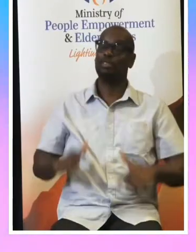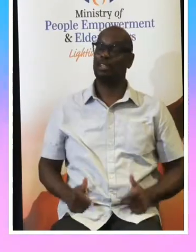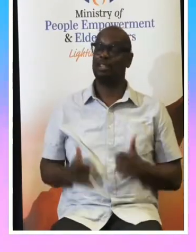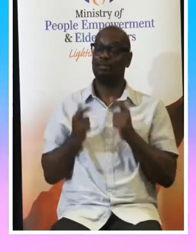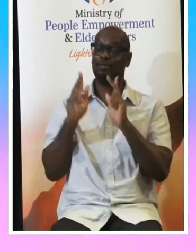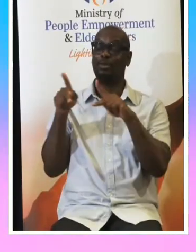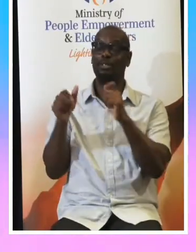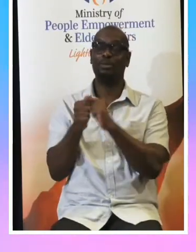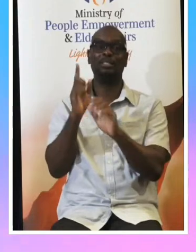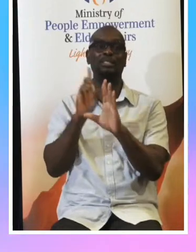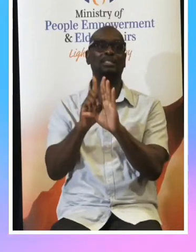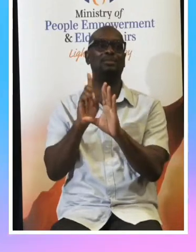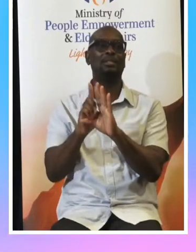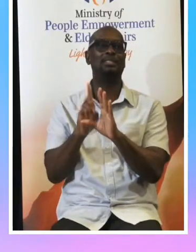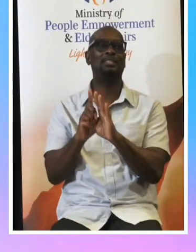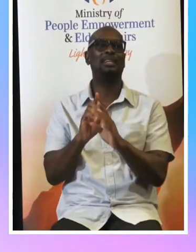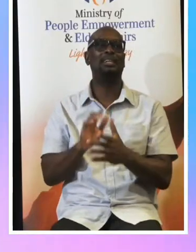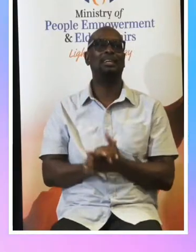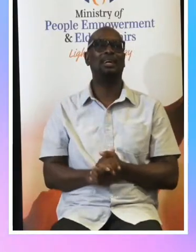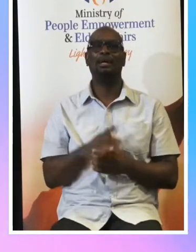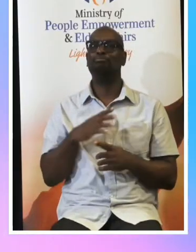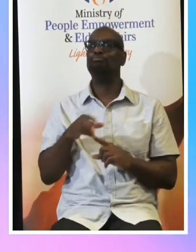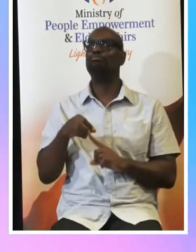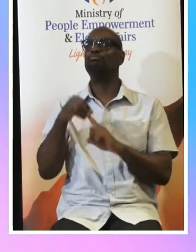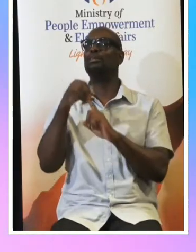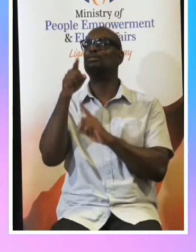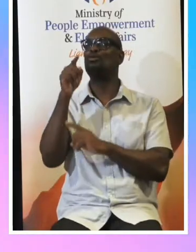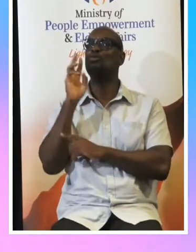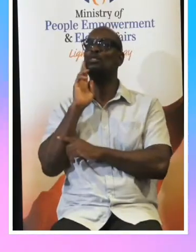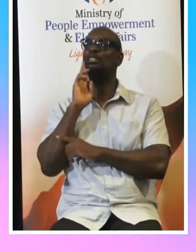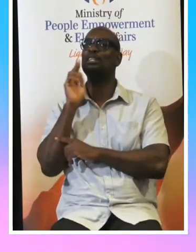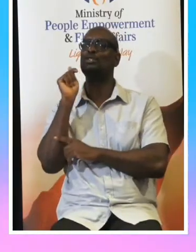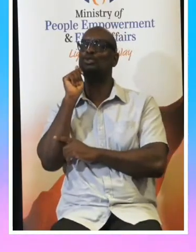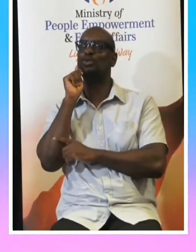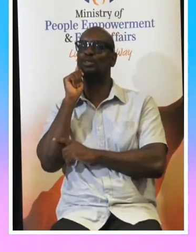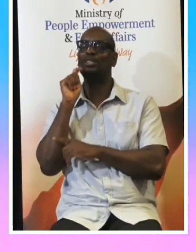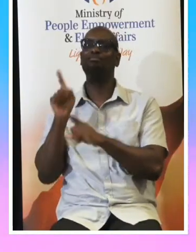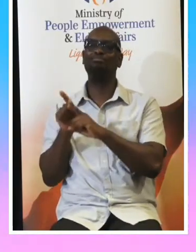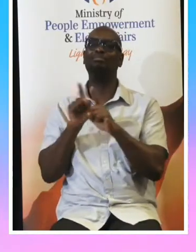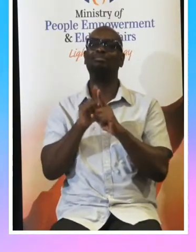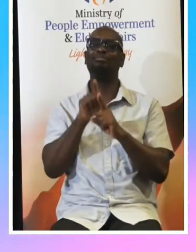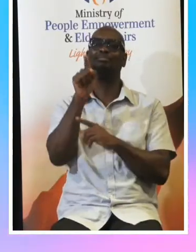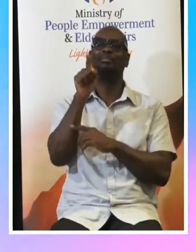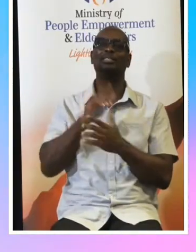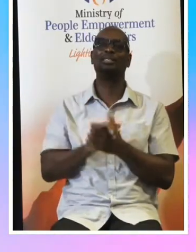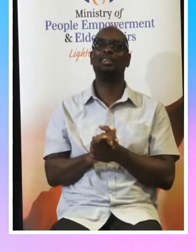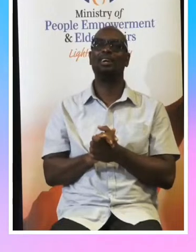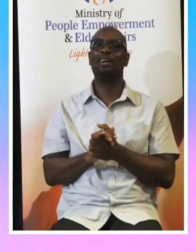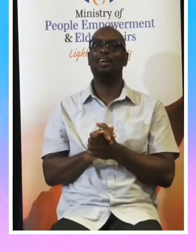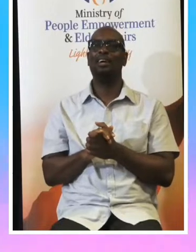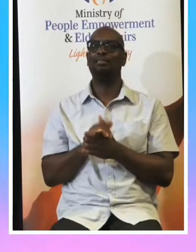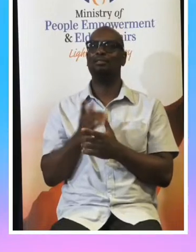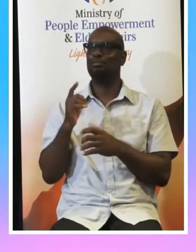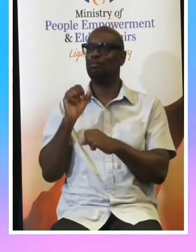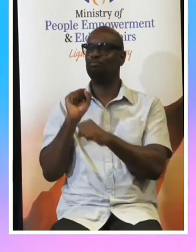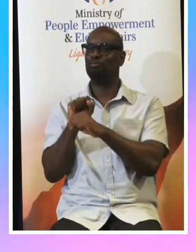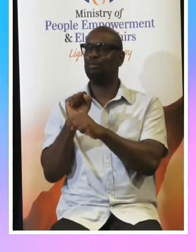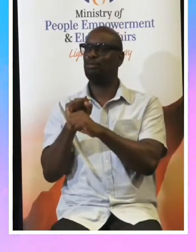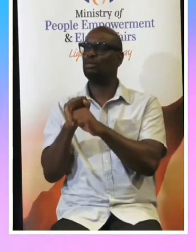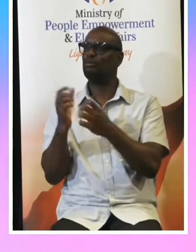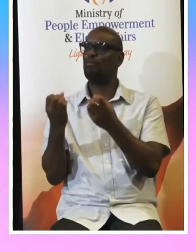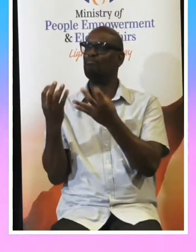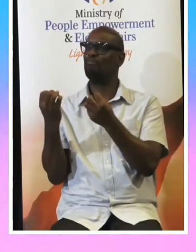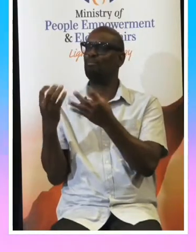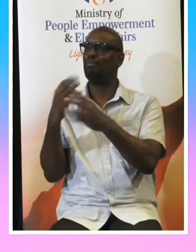with disabilities, especially Rosanna Truder, who has been operational in this cause for so